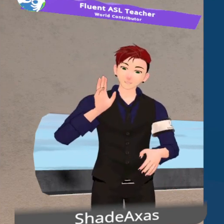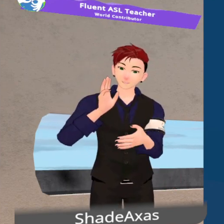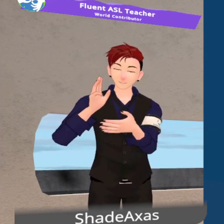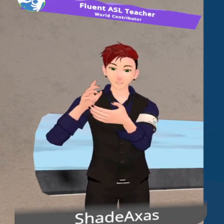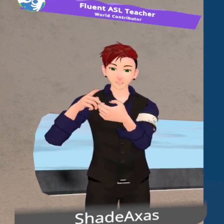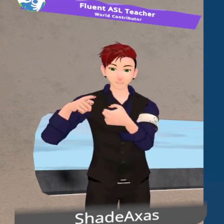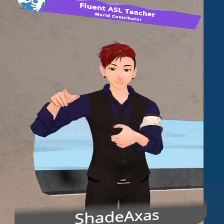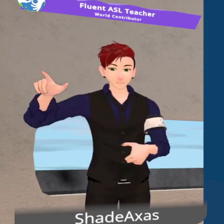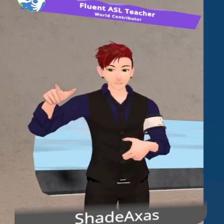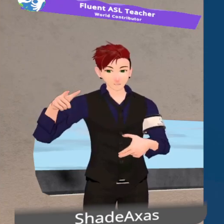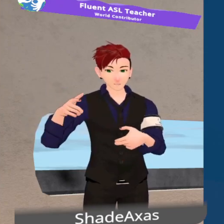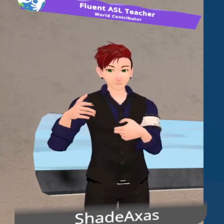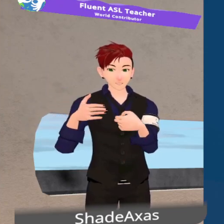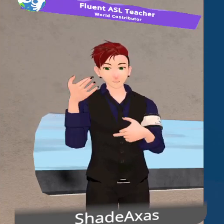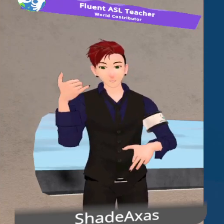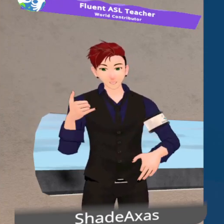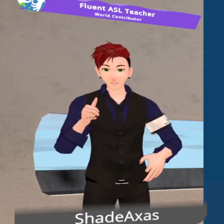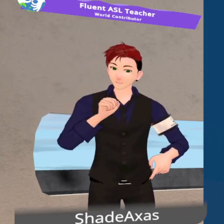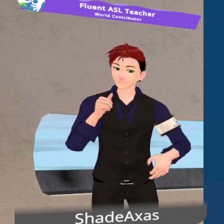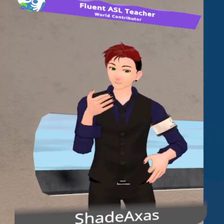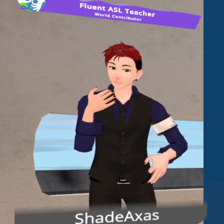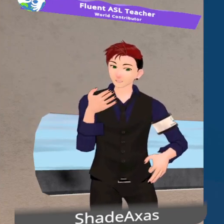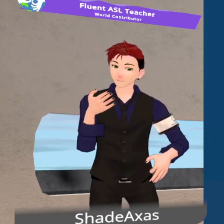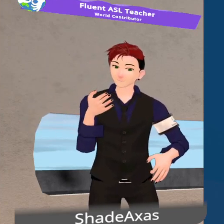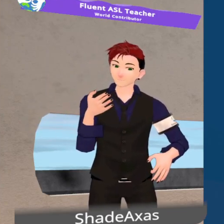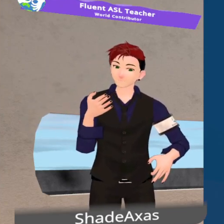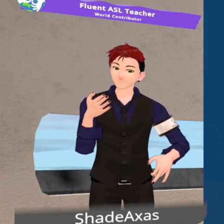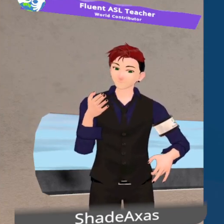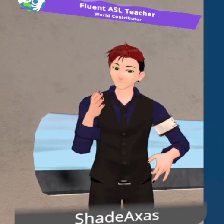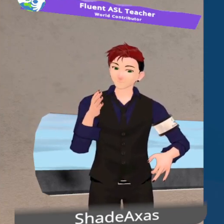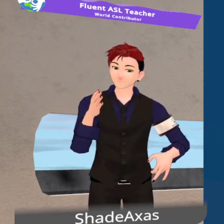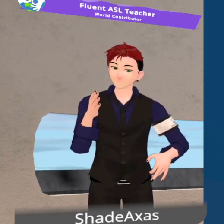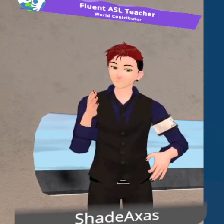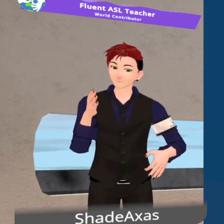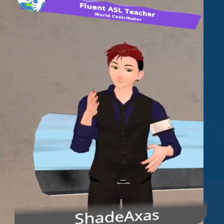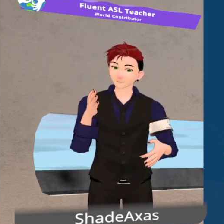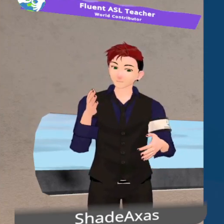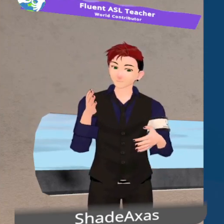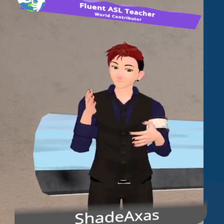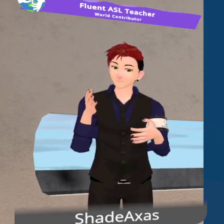yourself. I will talk about it later about why it is not